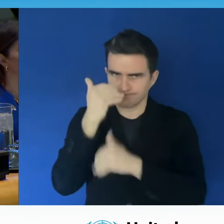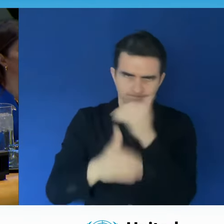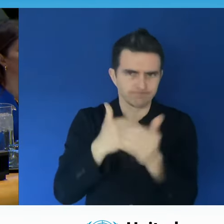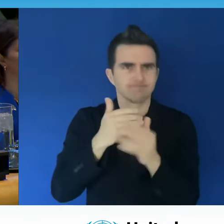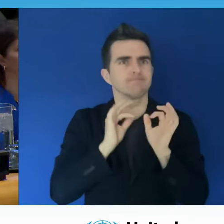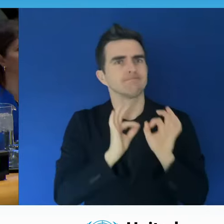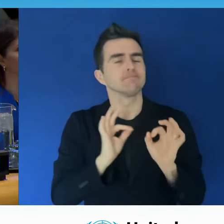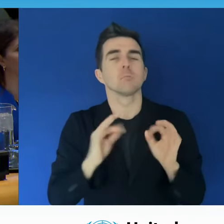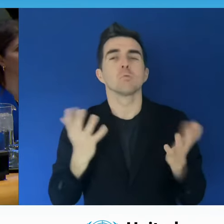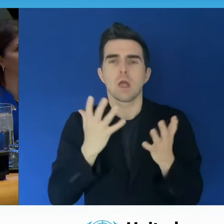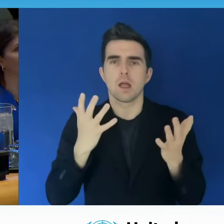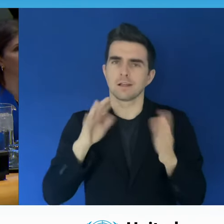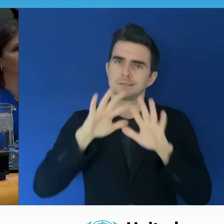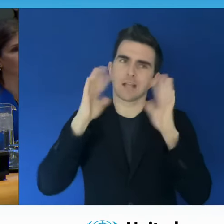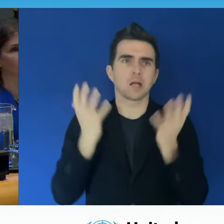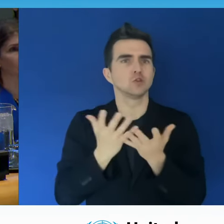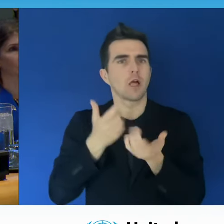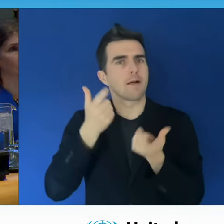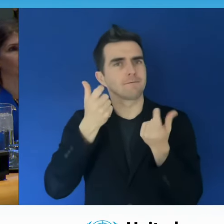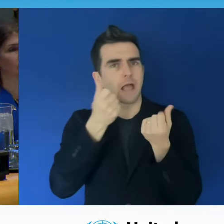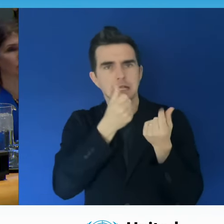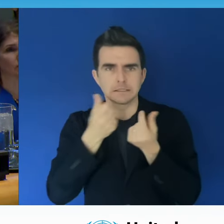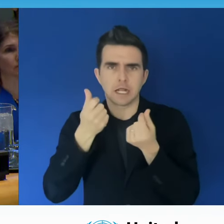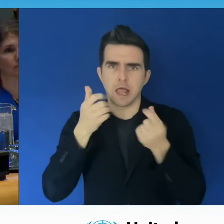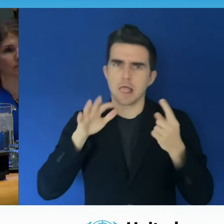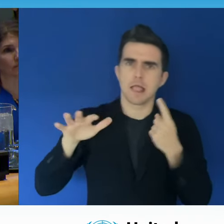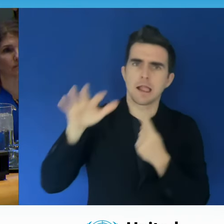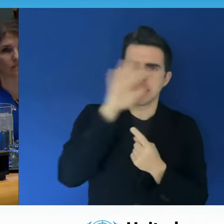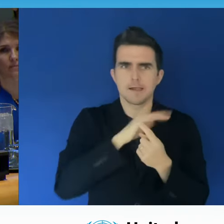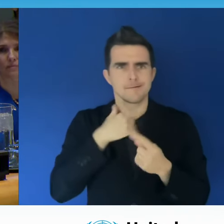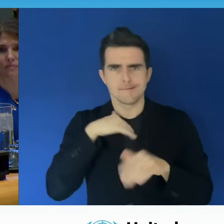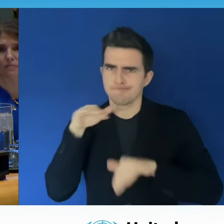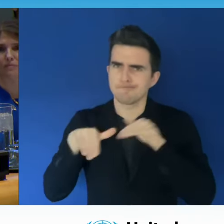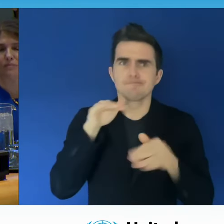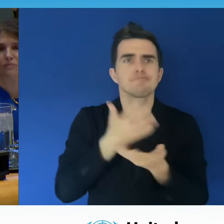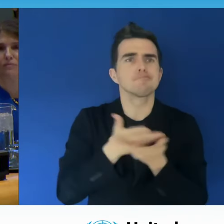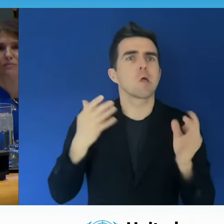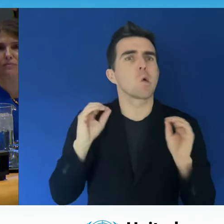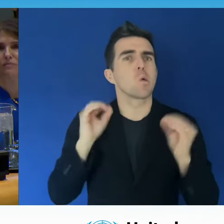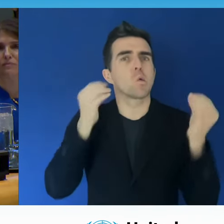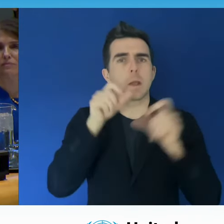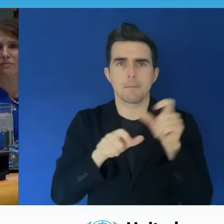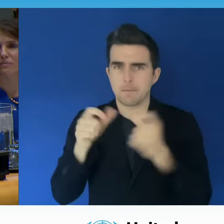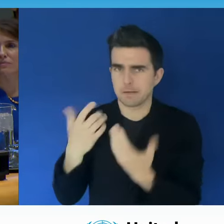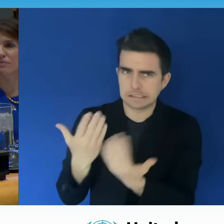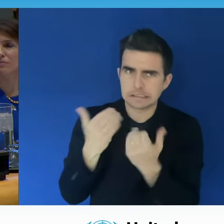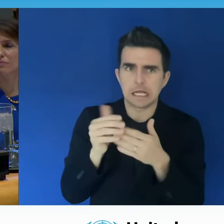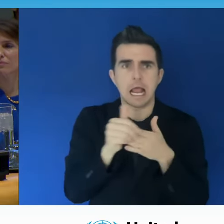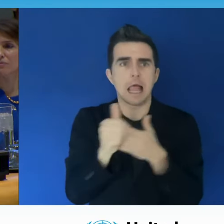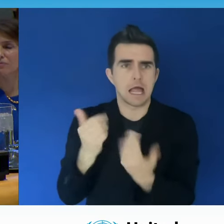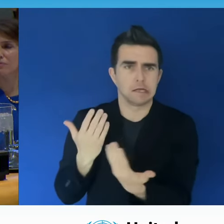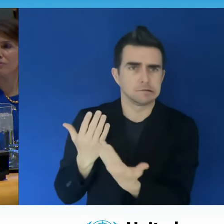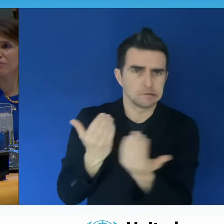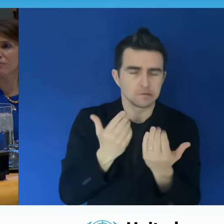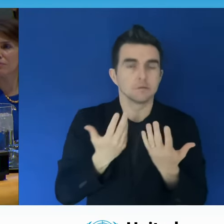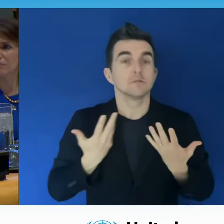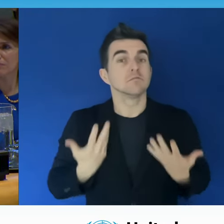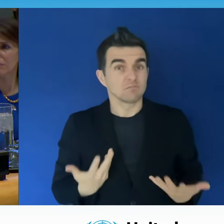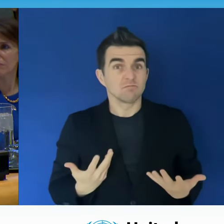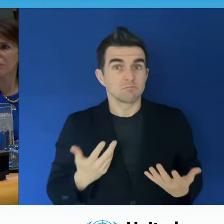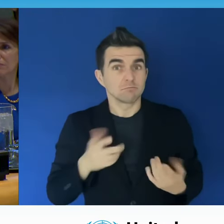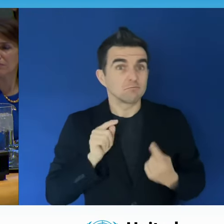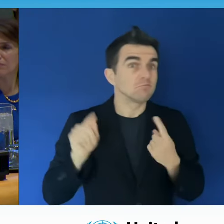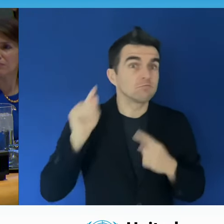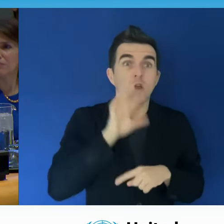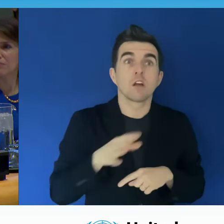ago. These systems were designed by the rich and remain controlled by the rich, and are failing in some of their